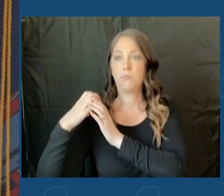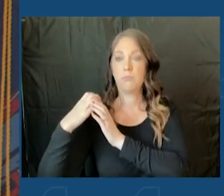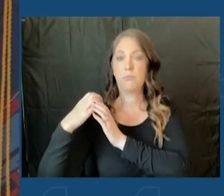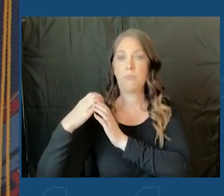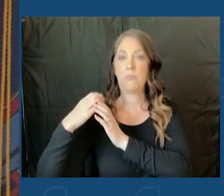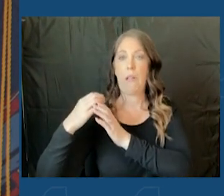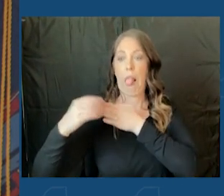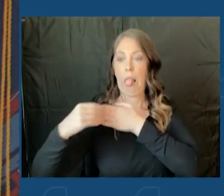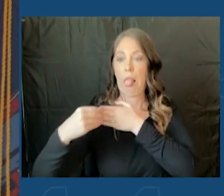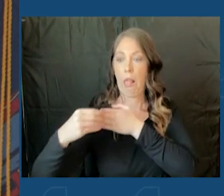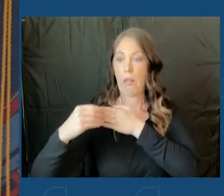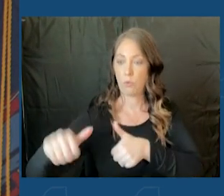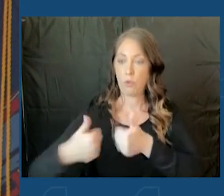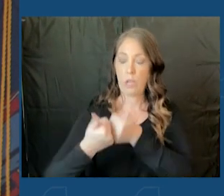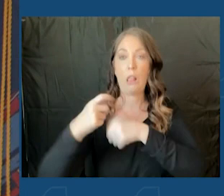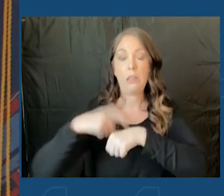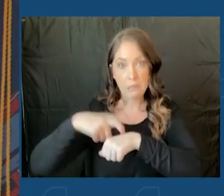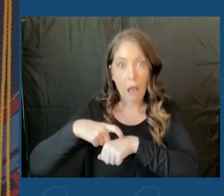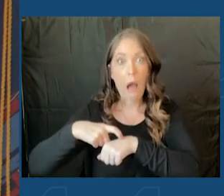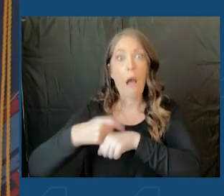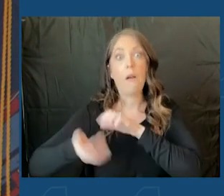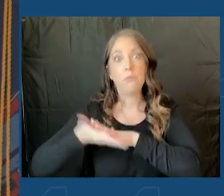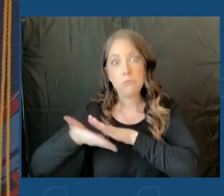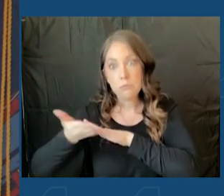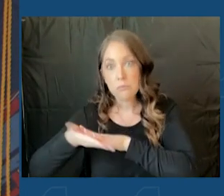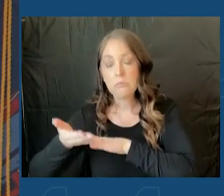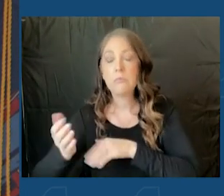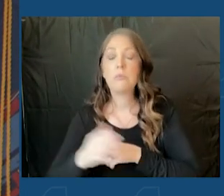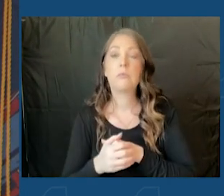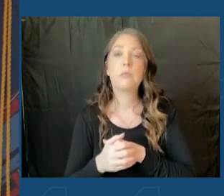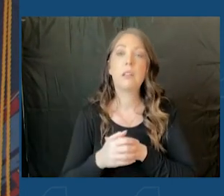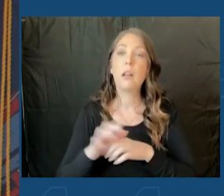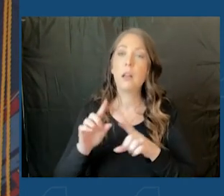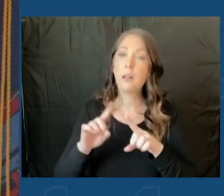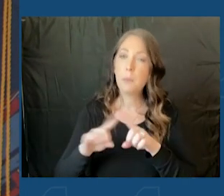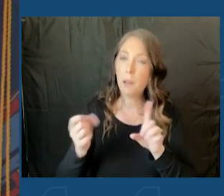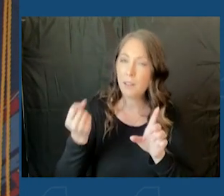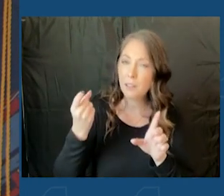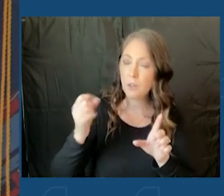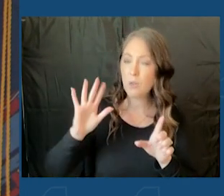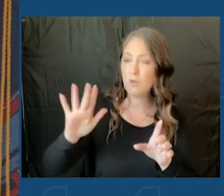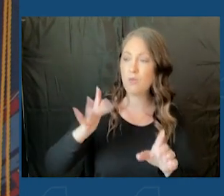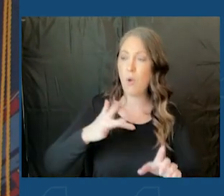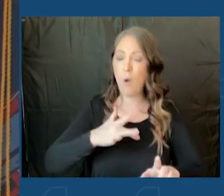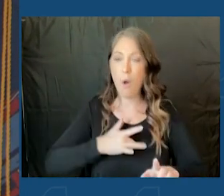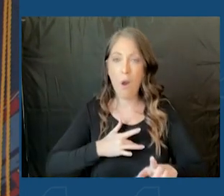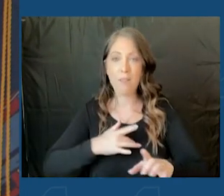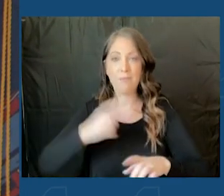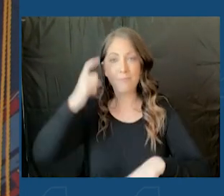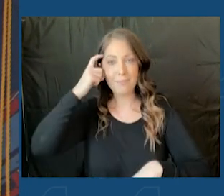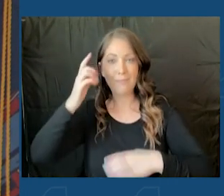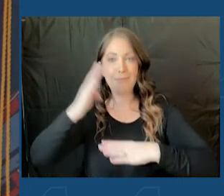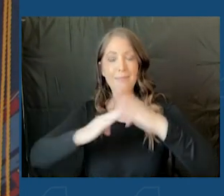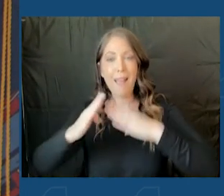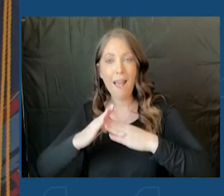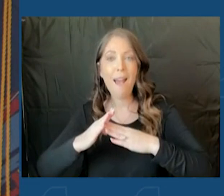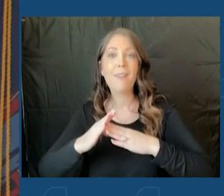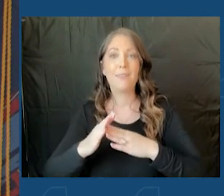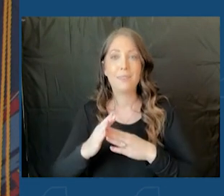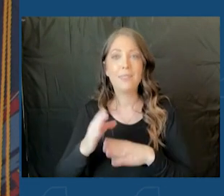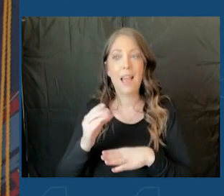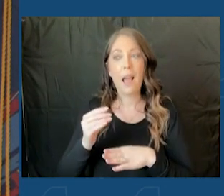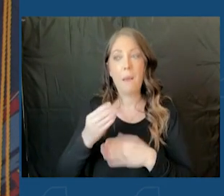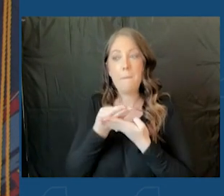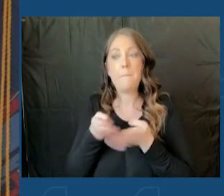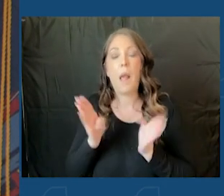times, and it is a challenge, but also with the heart and your heads and your hands and the conviction of what public service